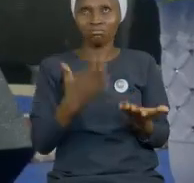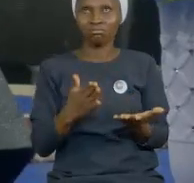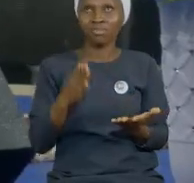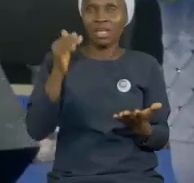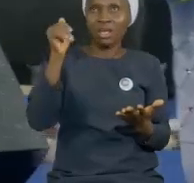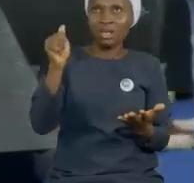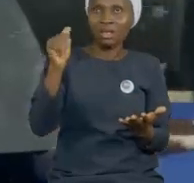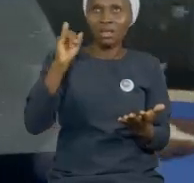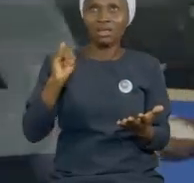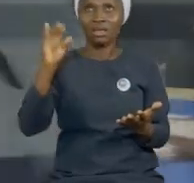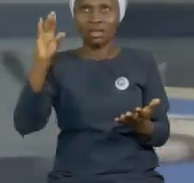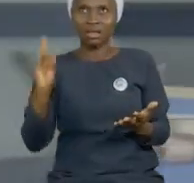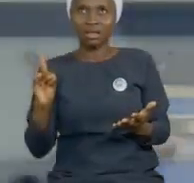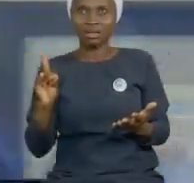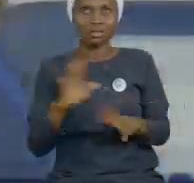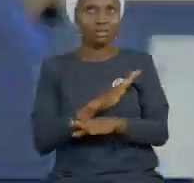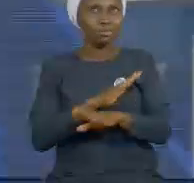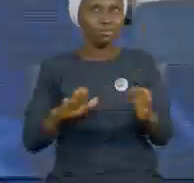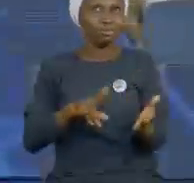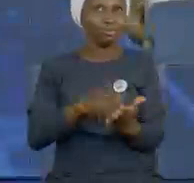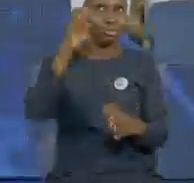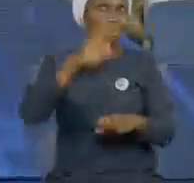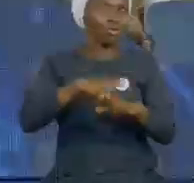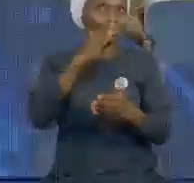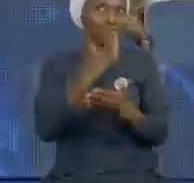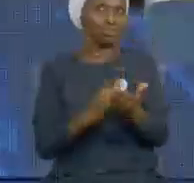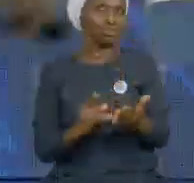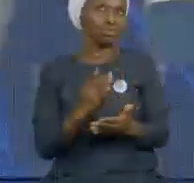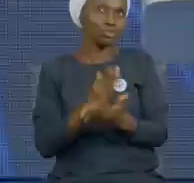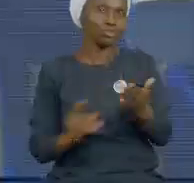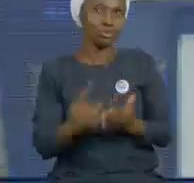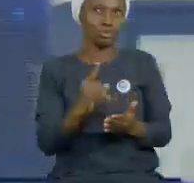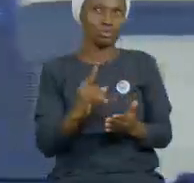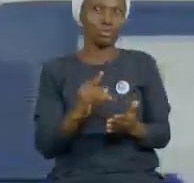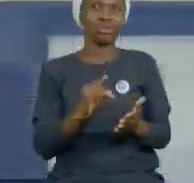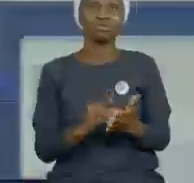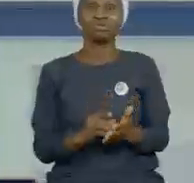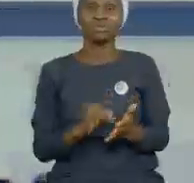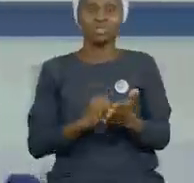street. You did something. Look at HIV now. What am I going to do now?